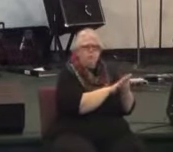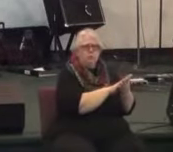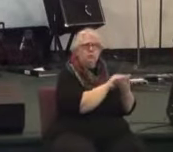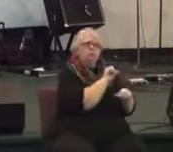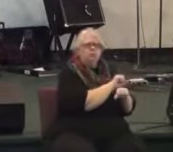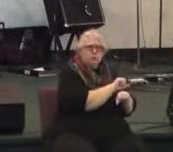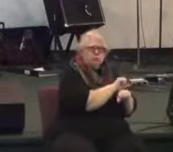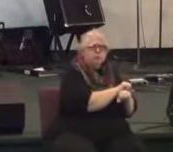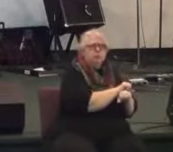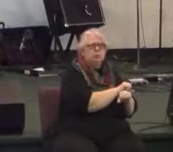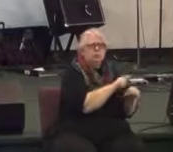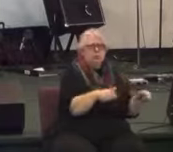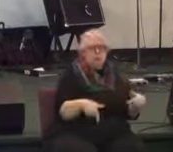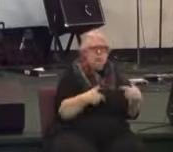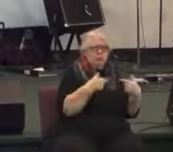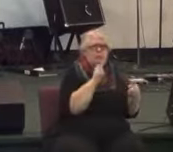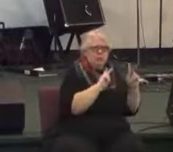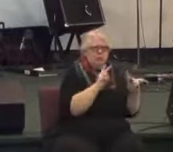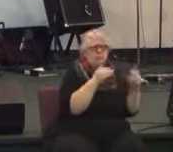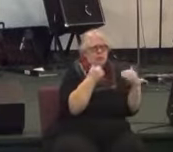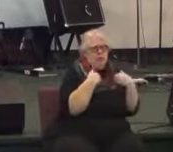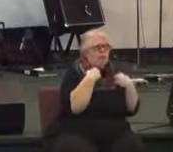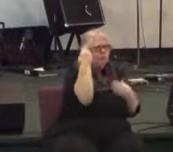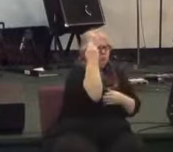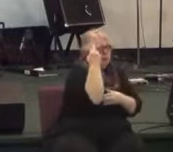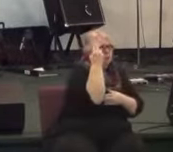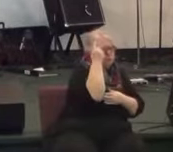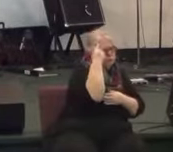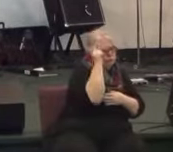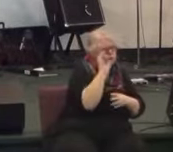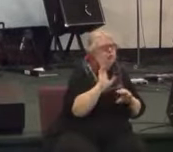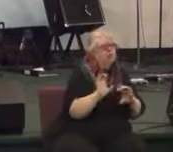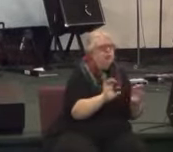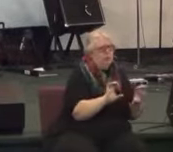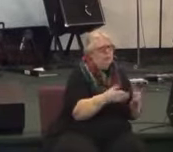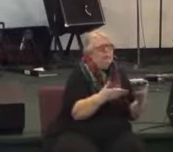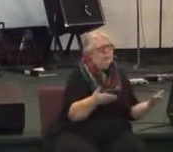life? People have motives, and they're not always good.